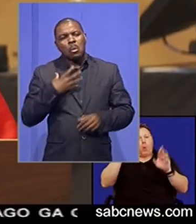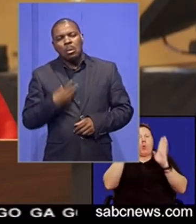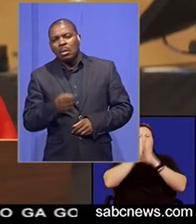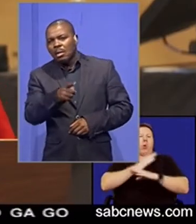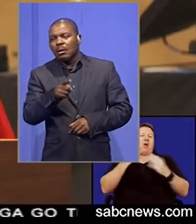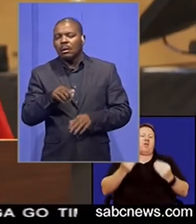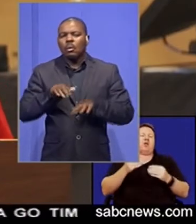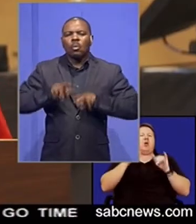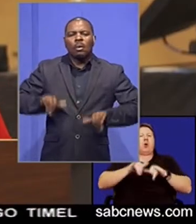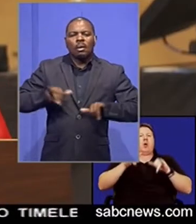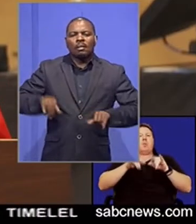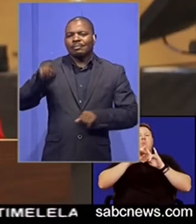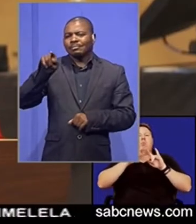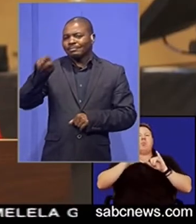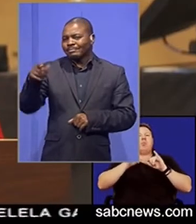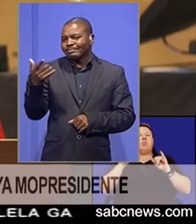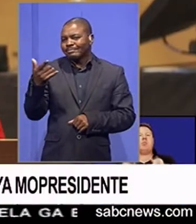create jobs for them.